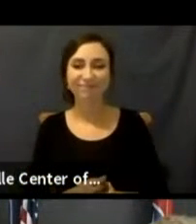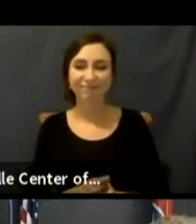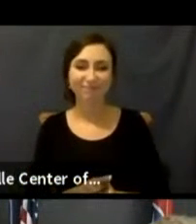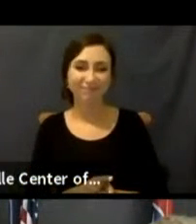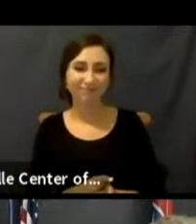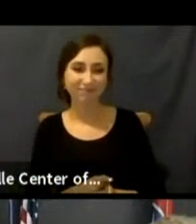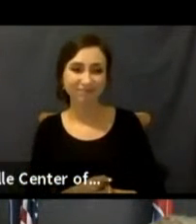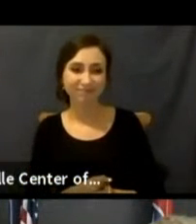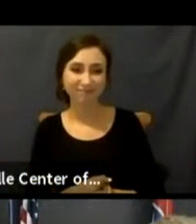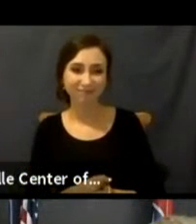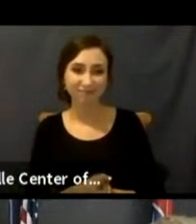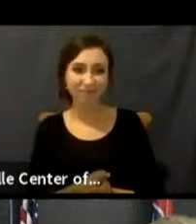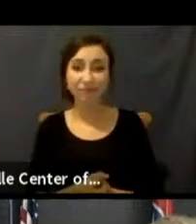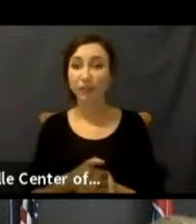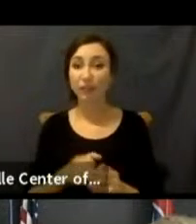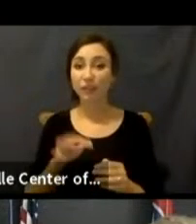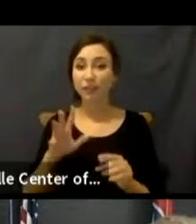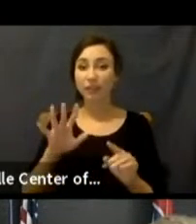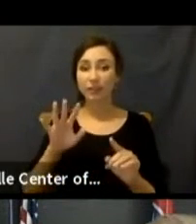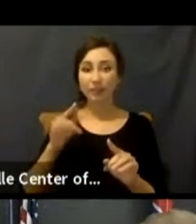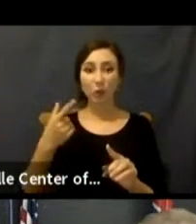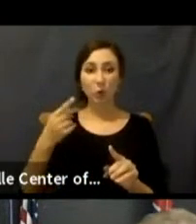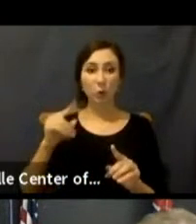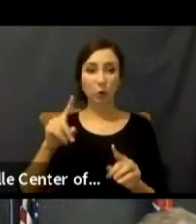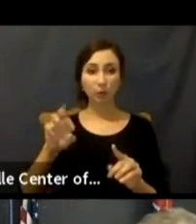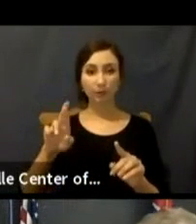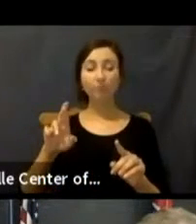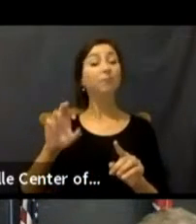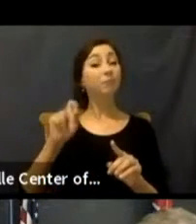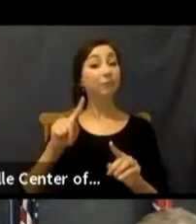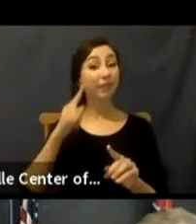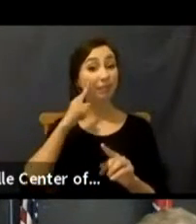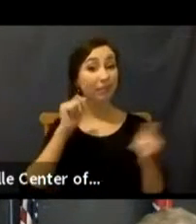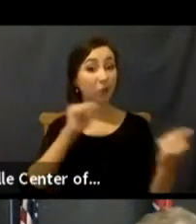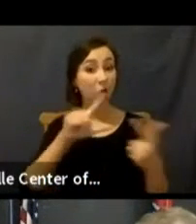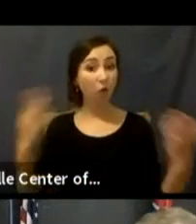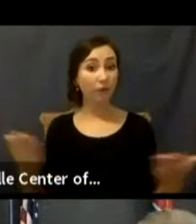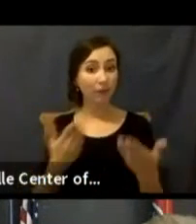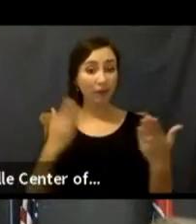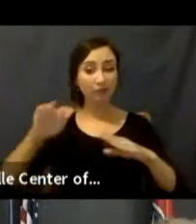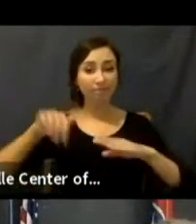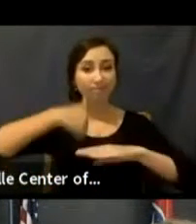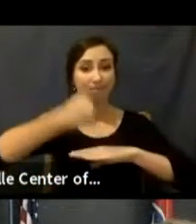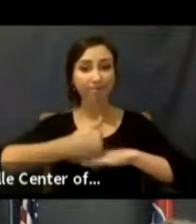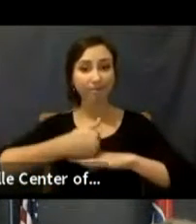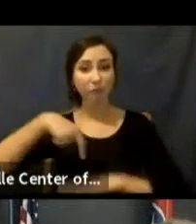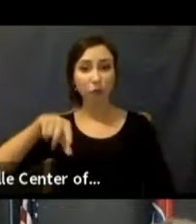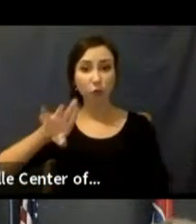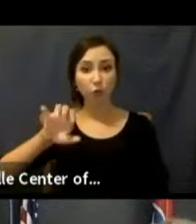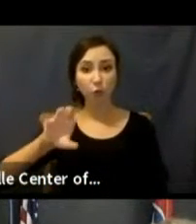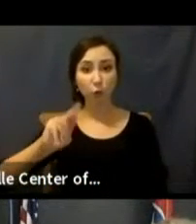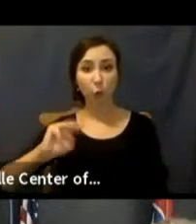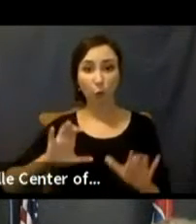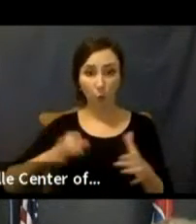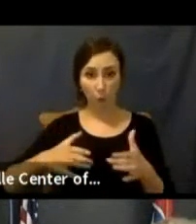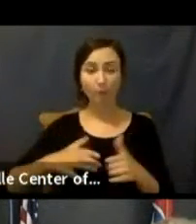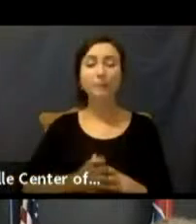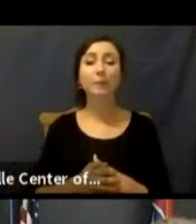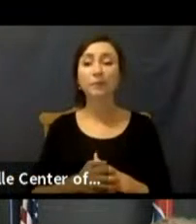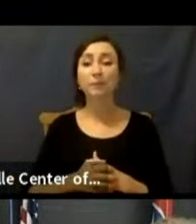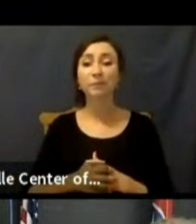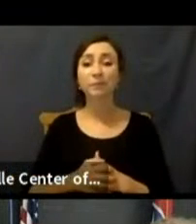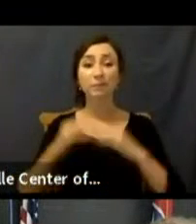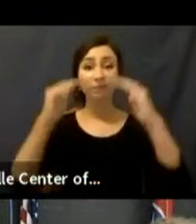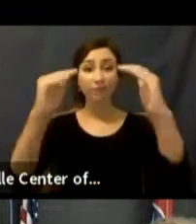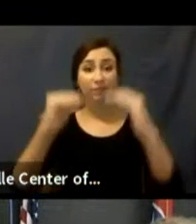Okay. So I think we've got everybody here, so we've established a quorum. And the next order of business